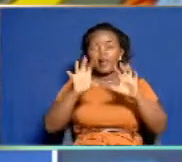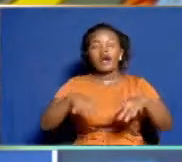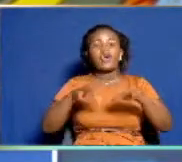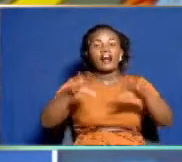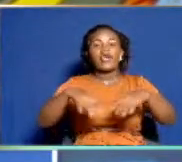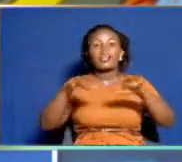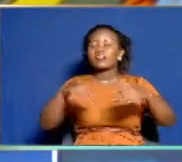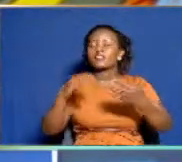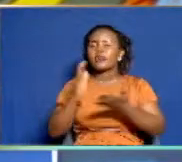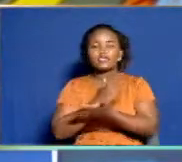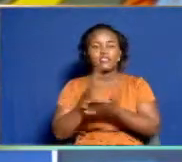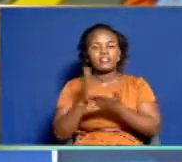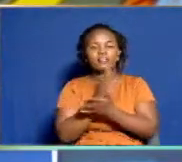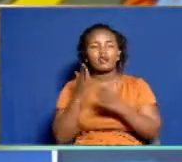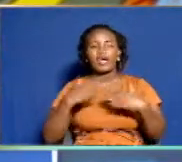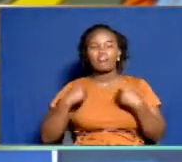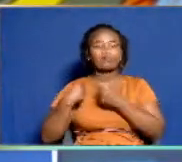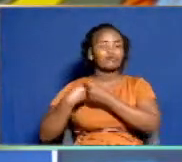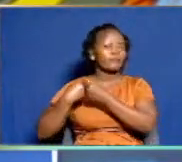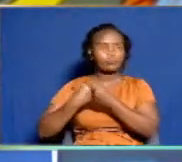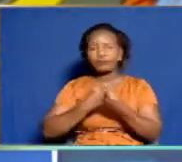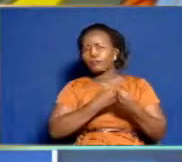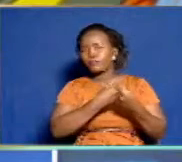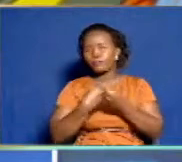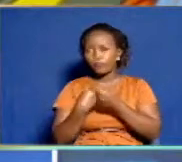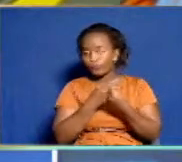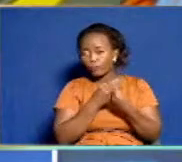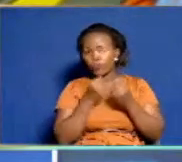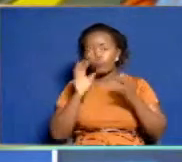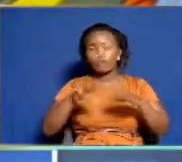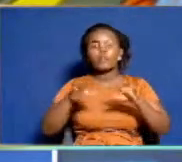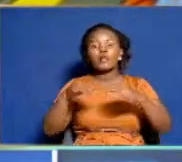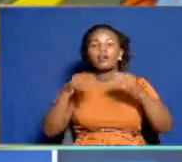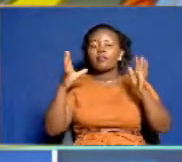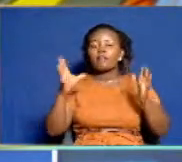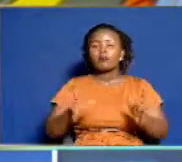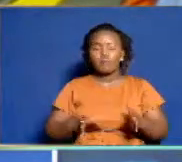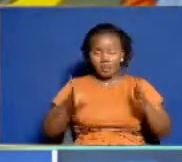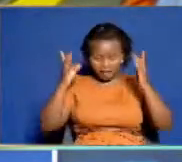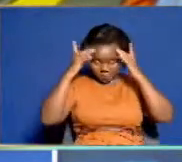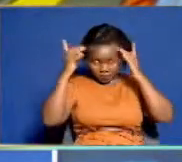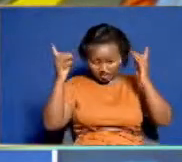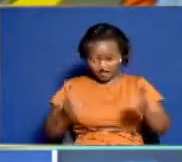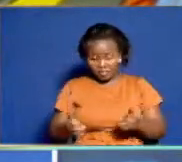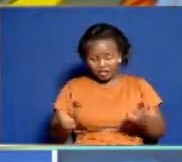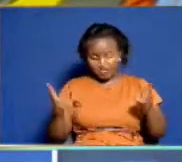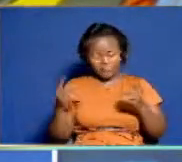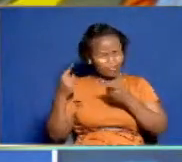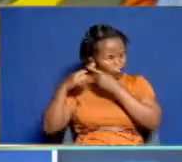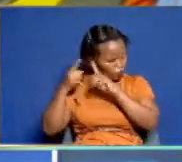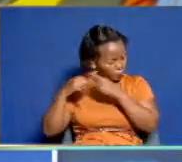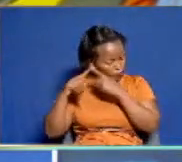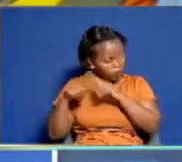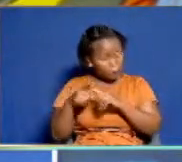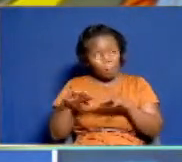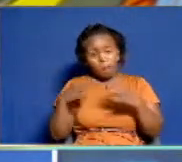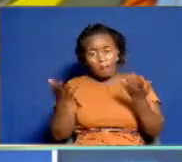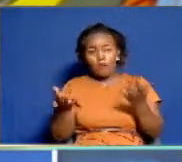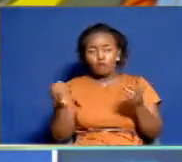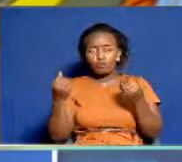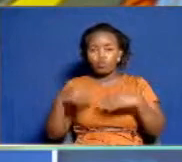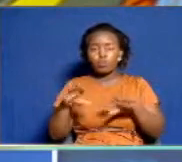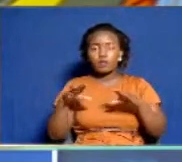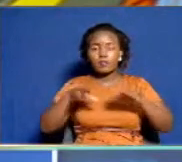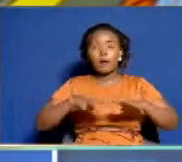a myriad of challenges. Farmers had to contend with the loss of ready markets for their produce as containment measures took